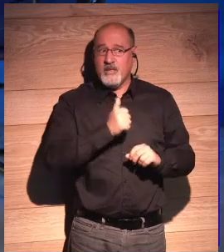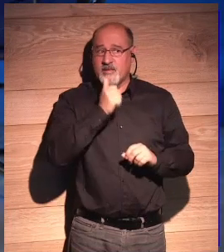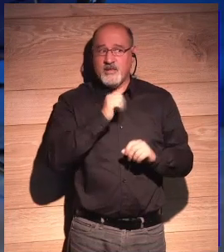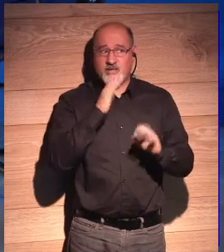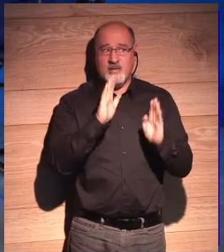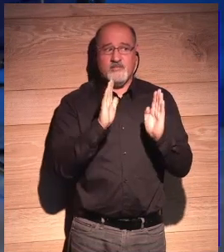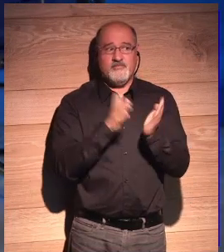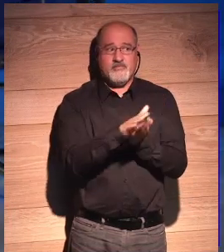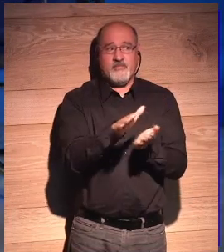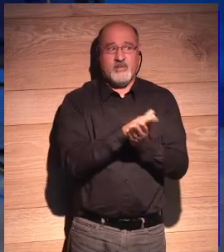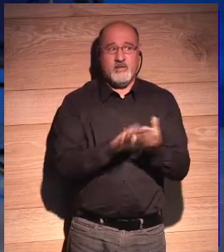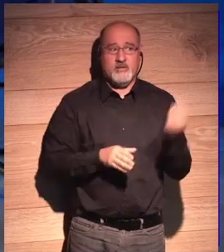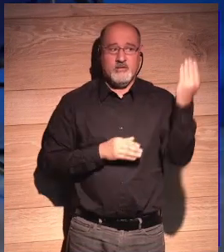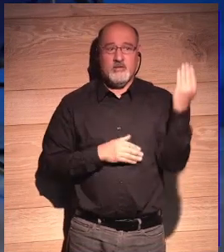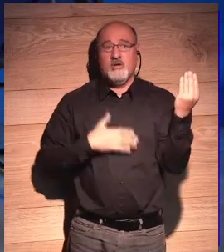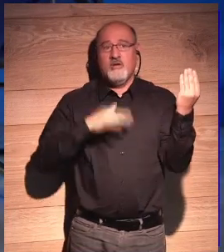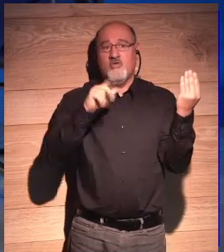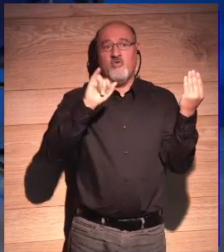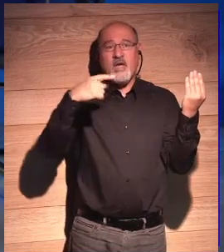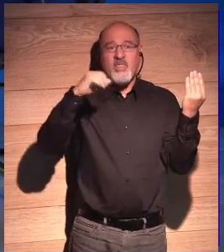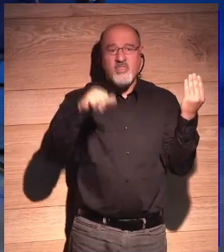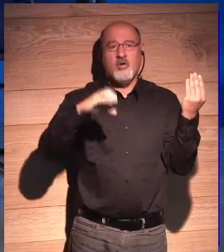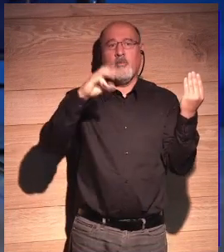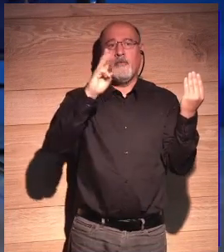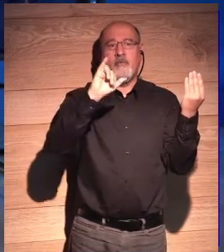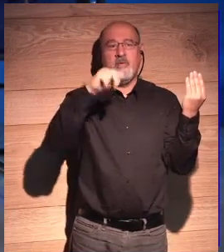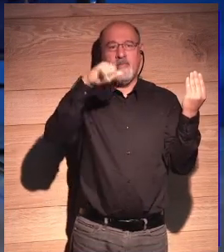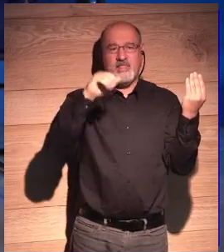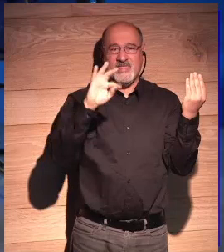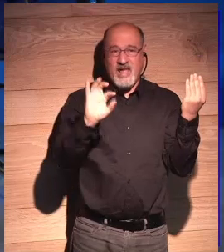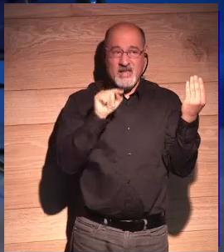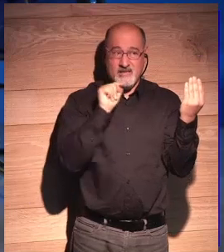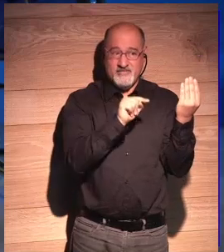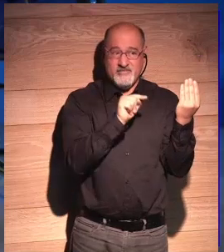in Spain has a great edition by Fulgencio Pimentel, thank you.